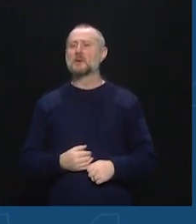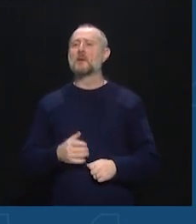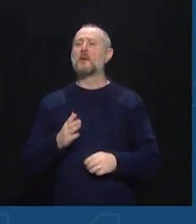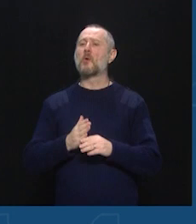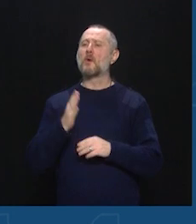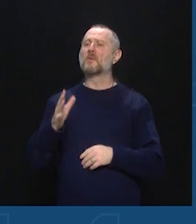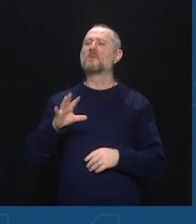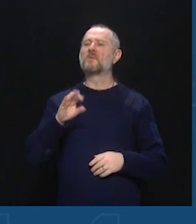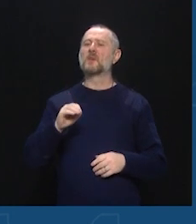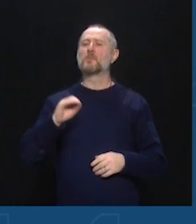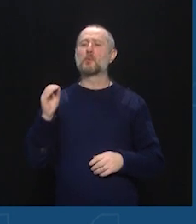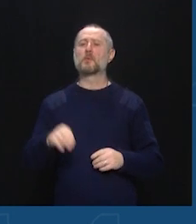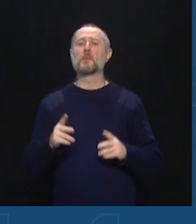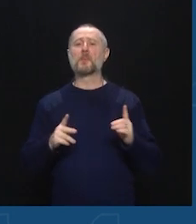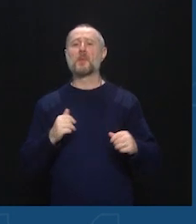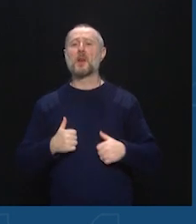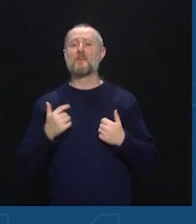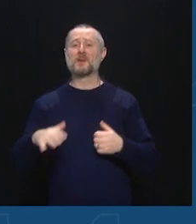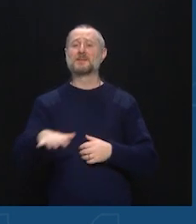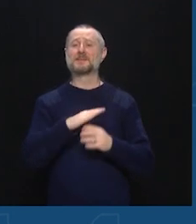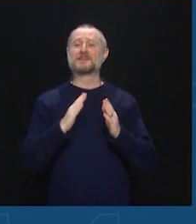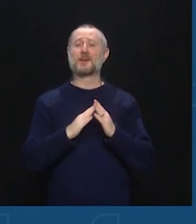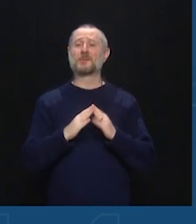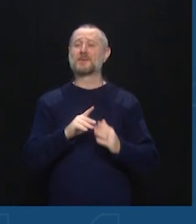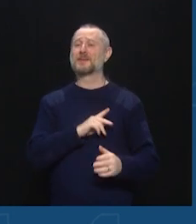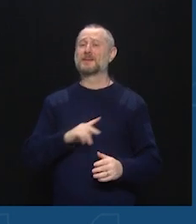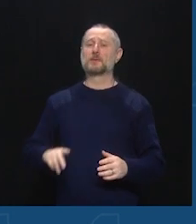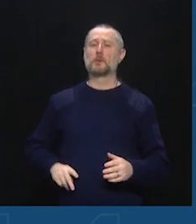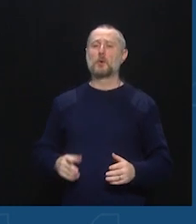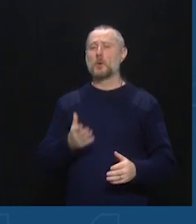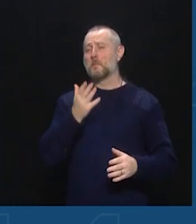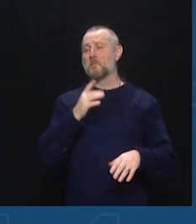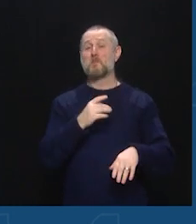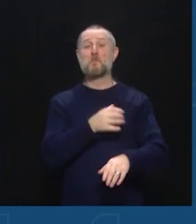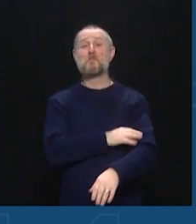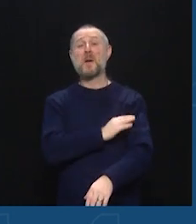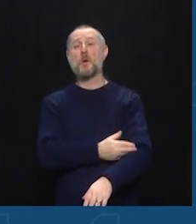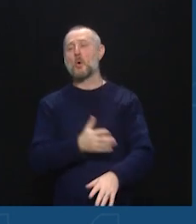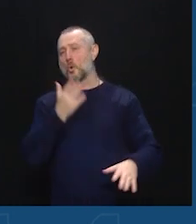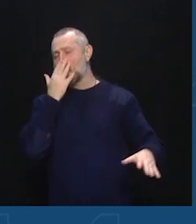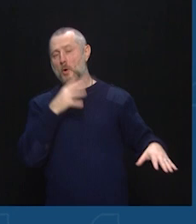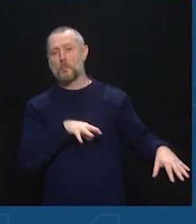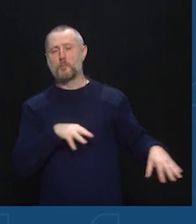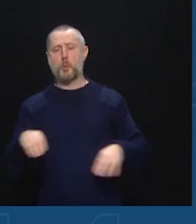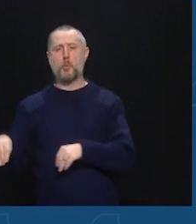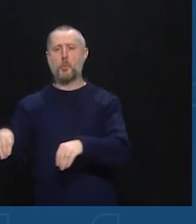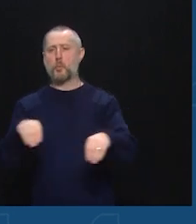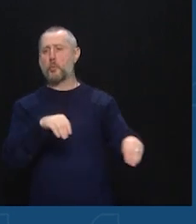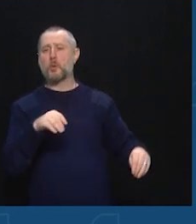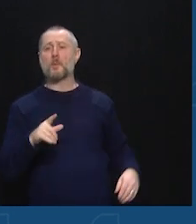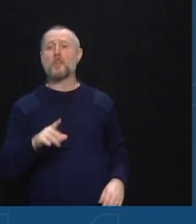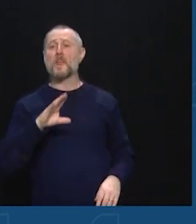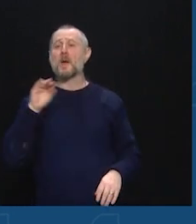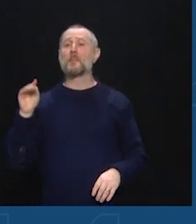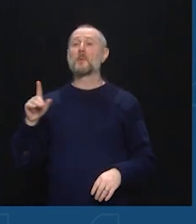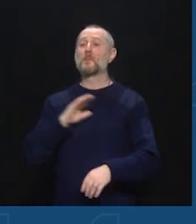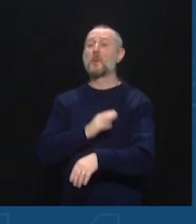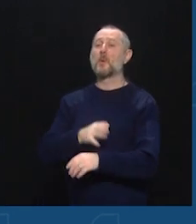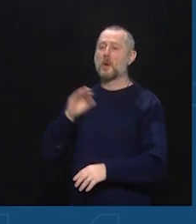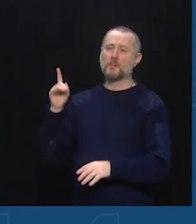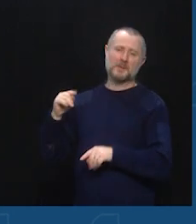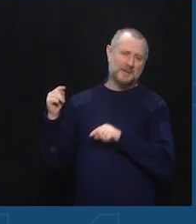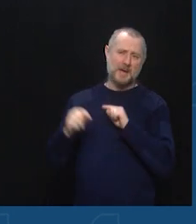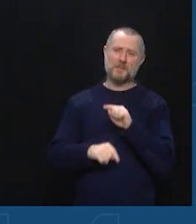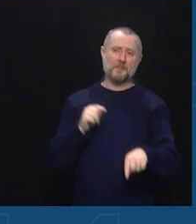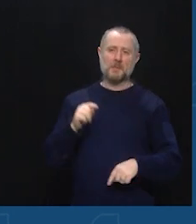our residents here in the City of Kingston without power. Again, our utility crews are working as quickly as possible, but with the sheer number of